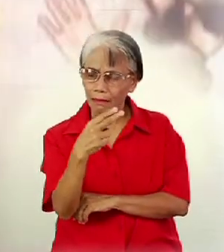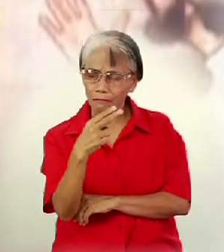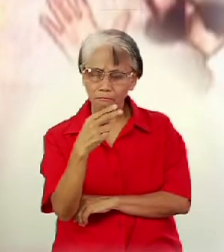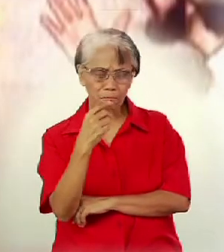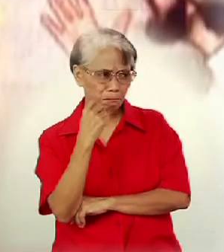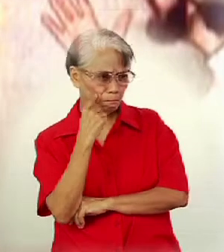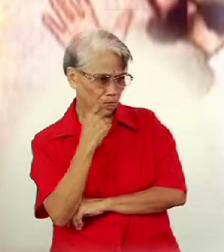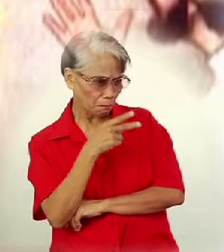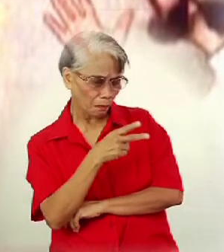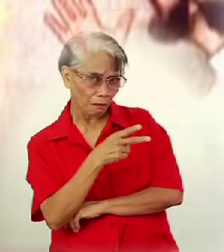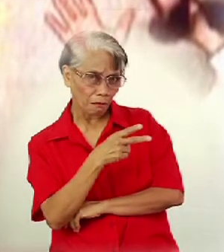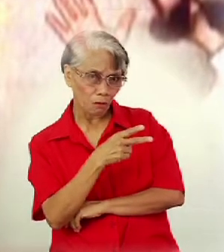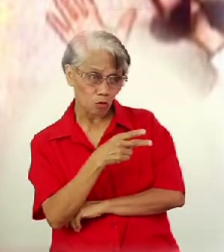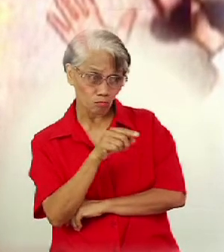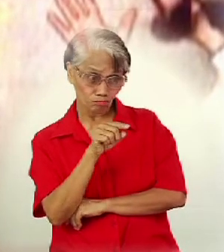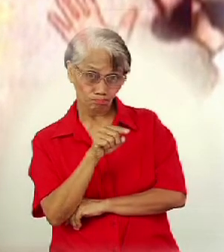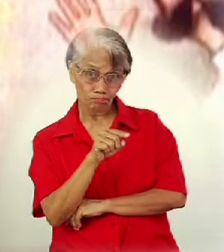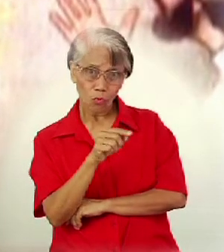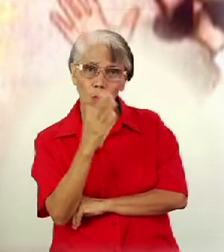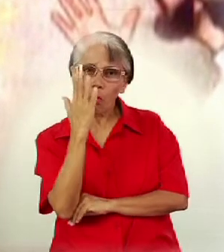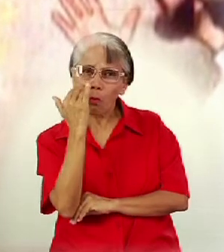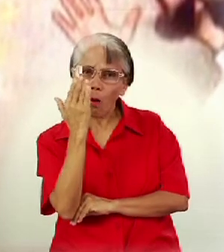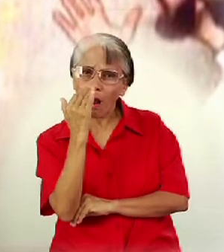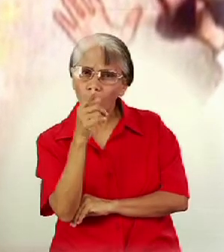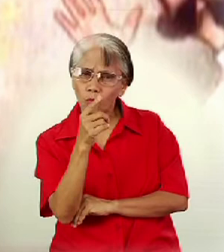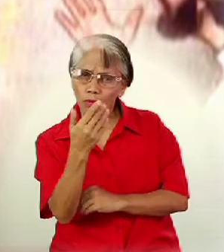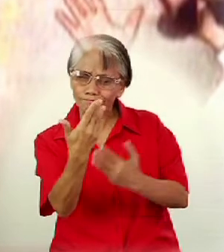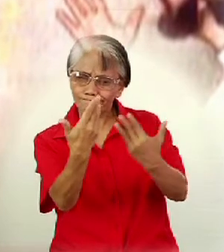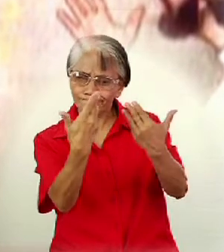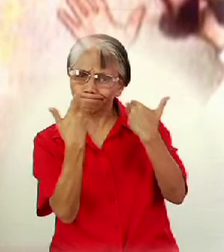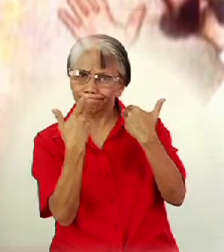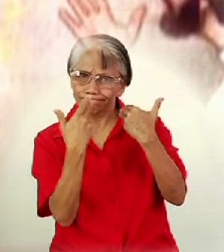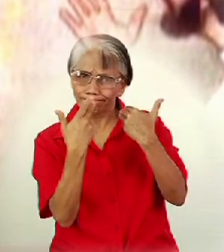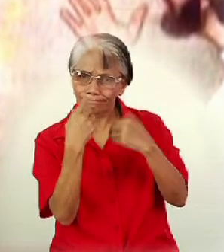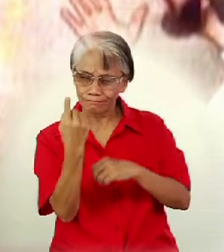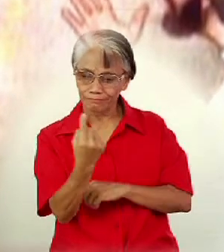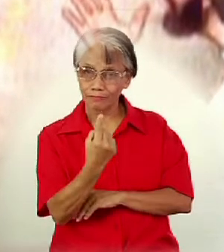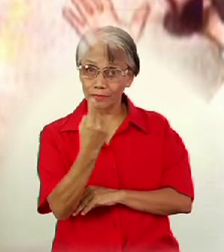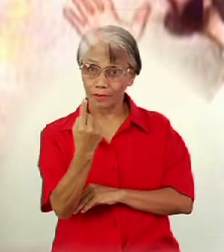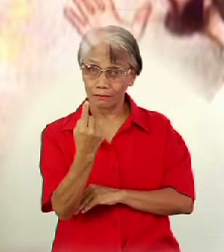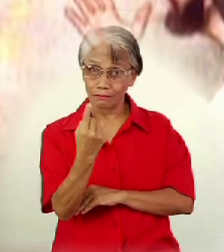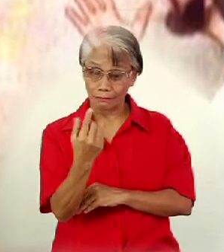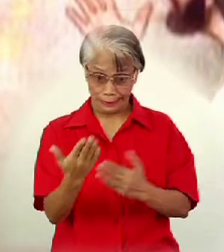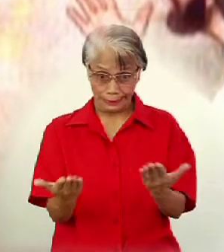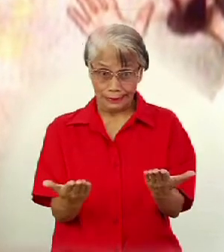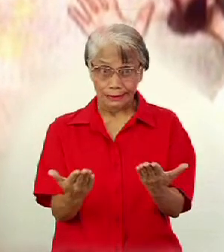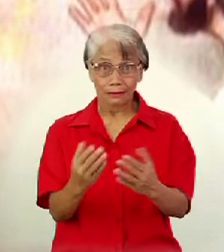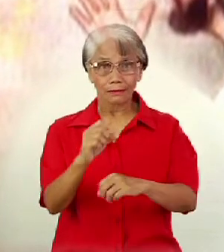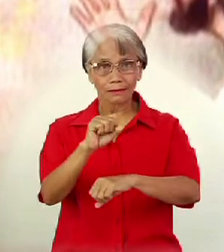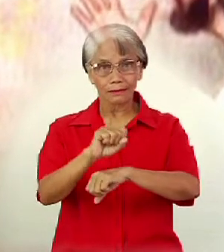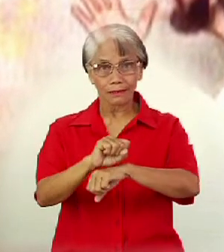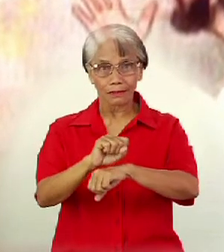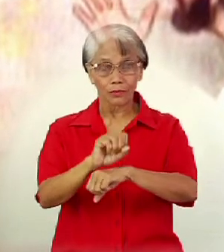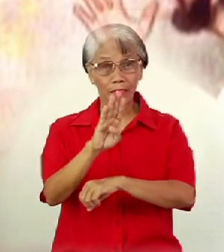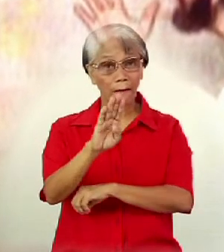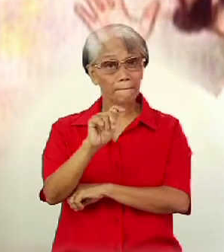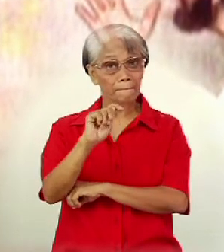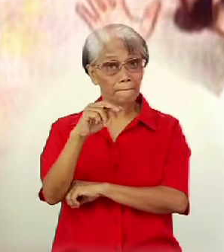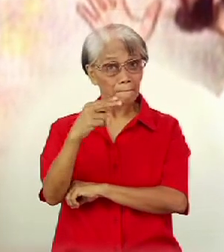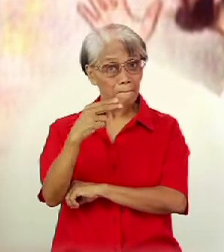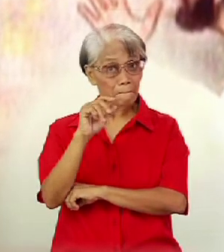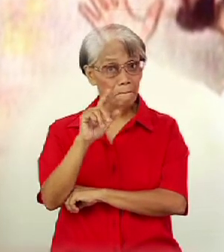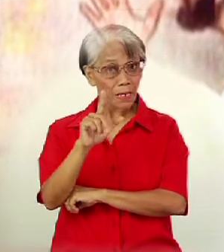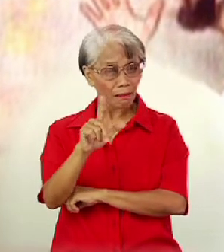"Look, you seer, why don't you leave us alone? This sanctuary,